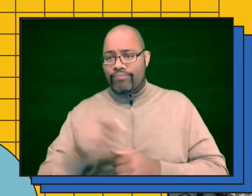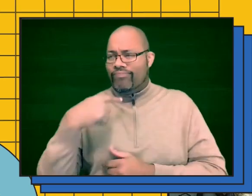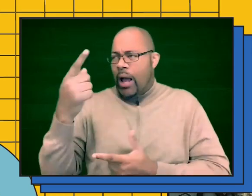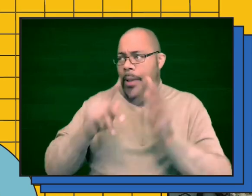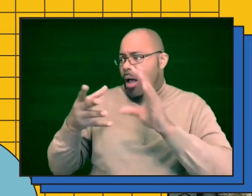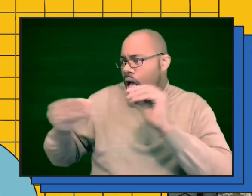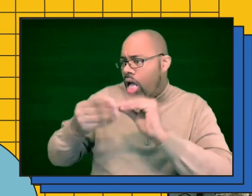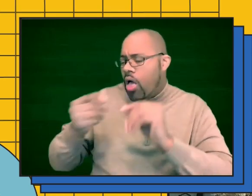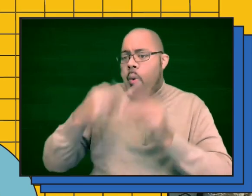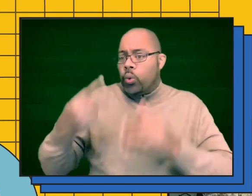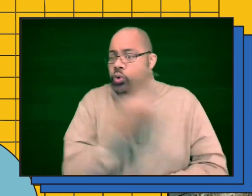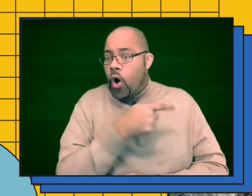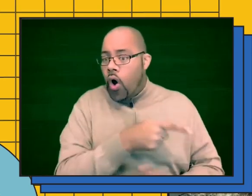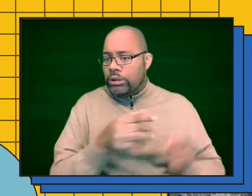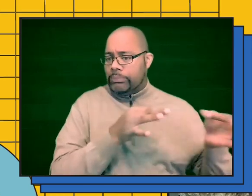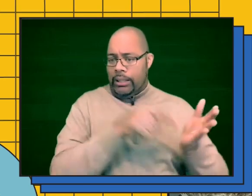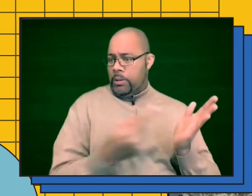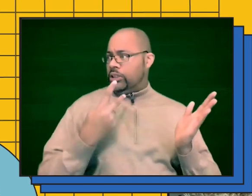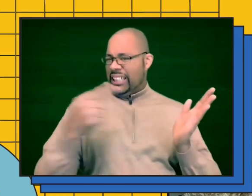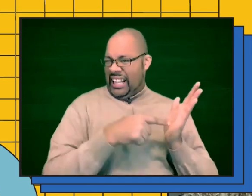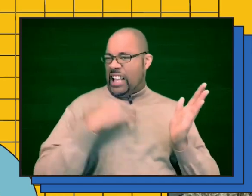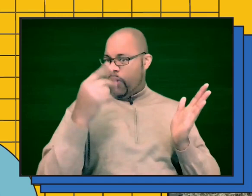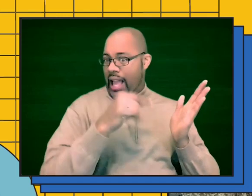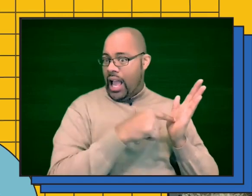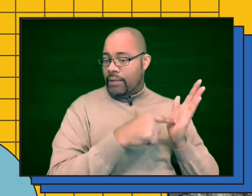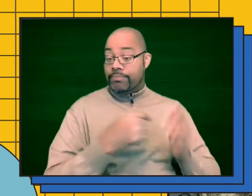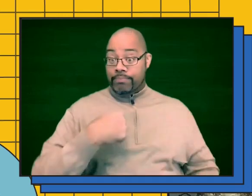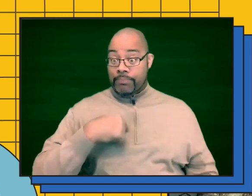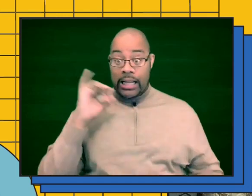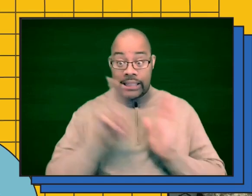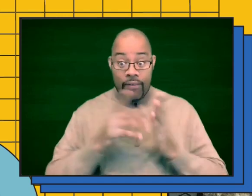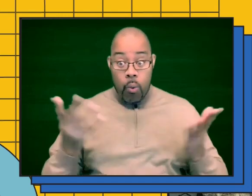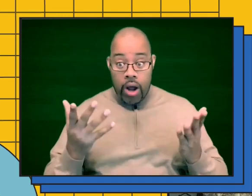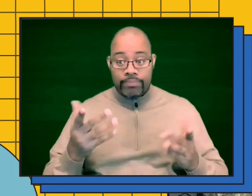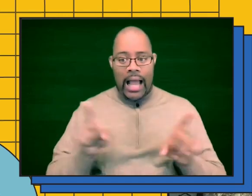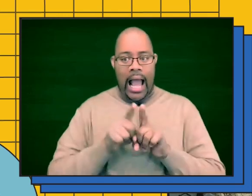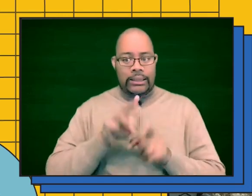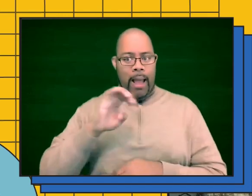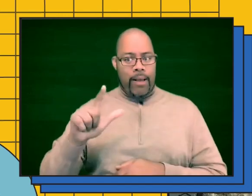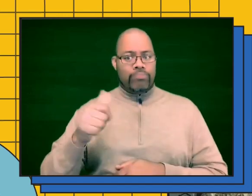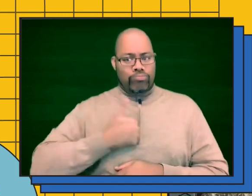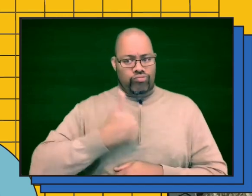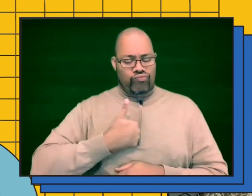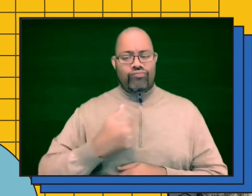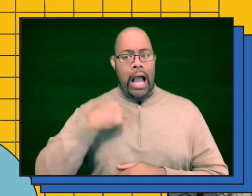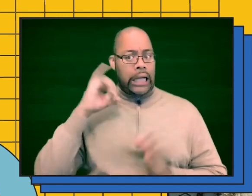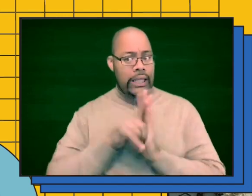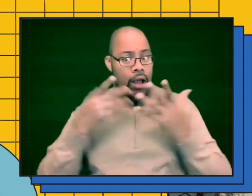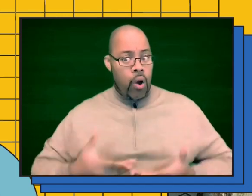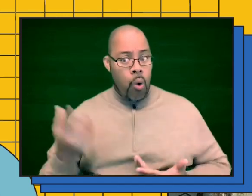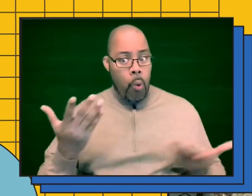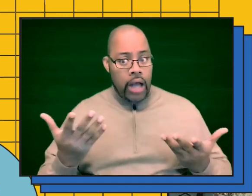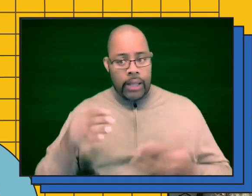ocean, tell someone who you saw. I identify as a mammal.